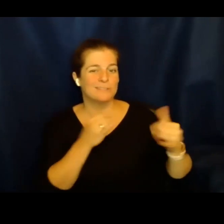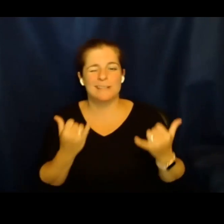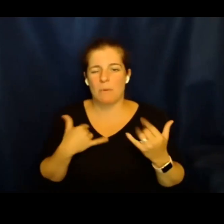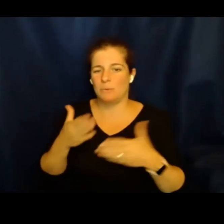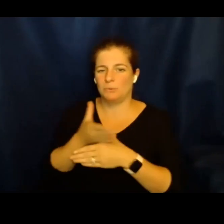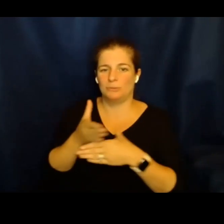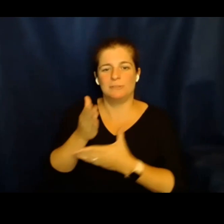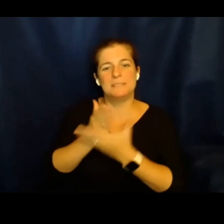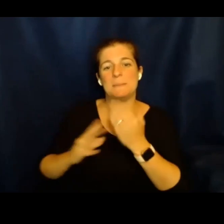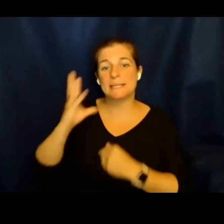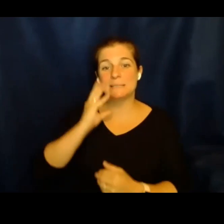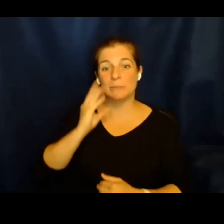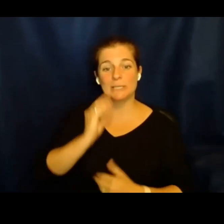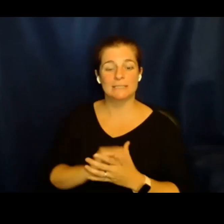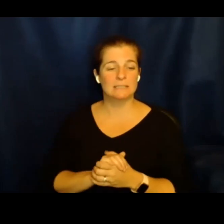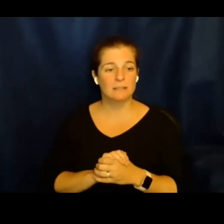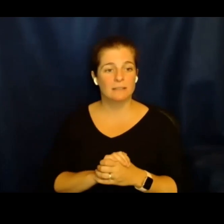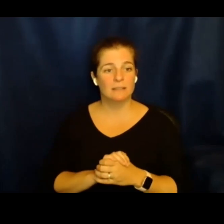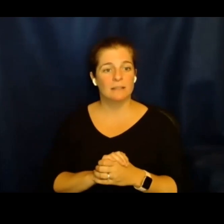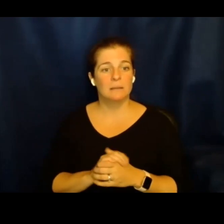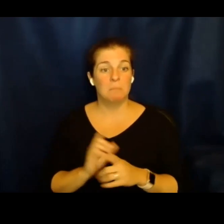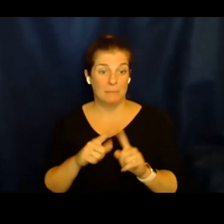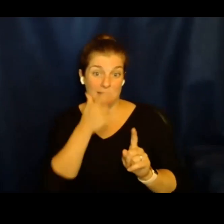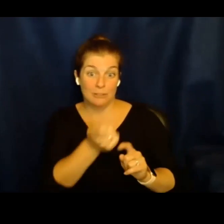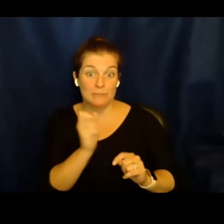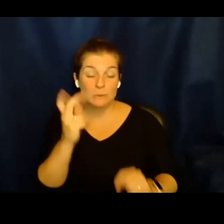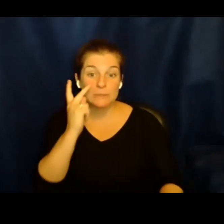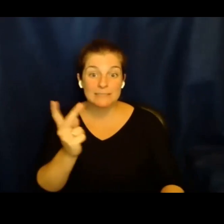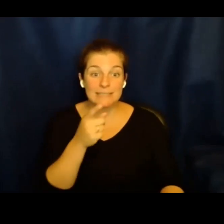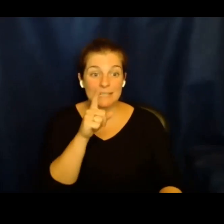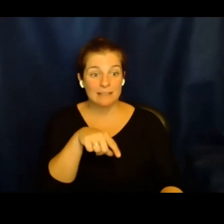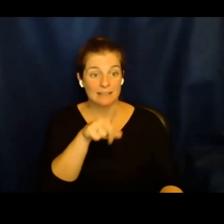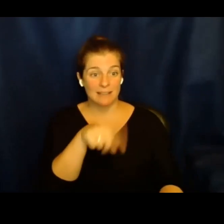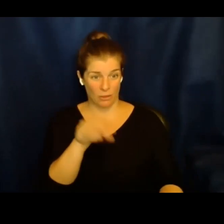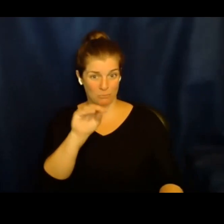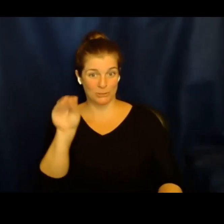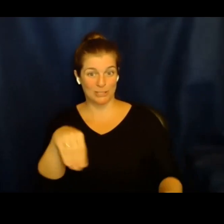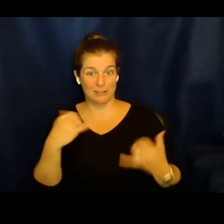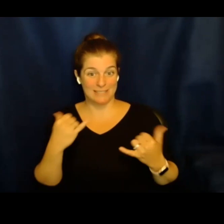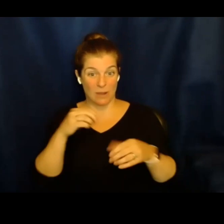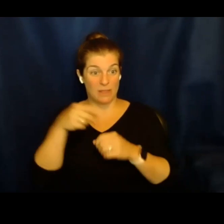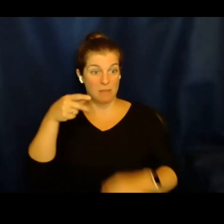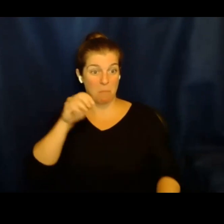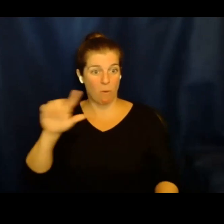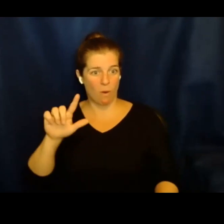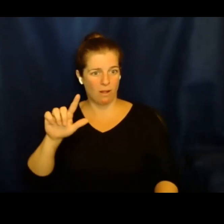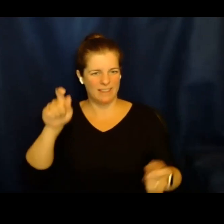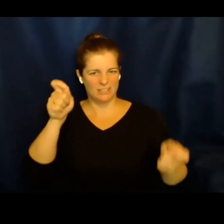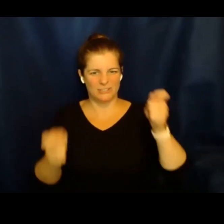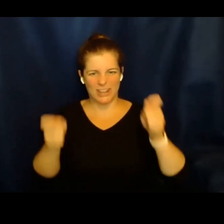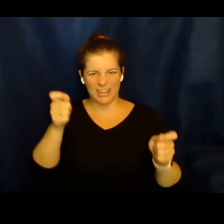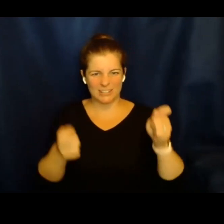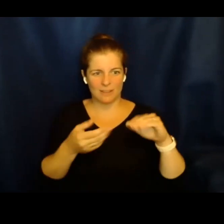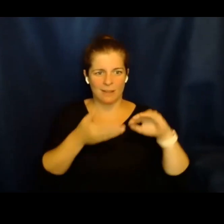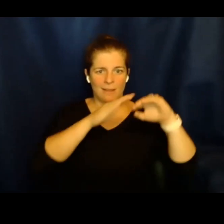We can see, it's quite interesting, actually, the percentages in the poll, how they keep changing, they're moving